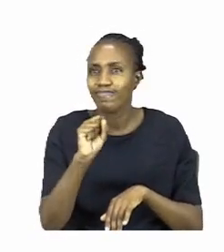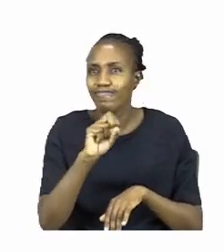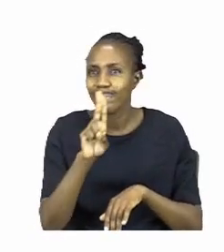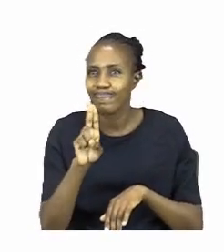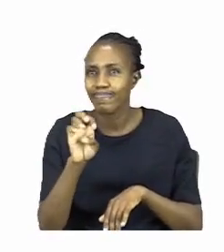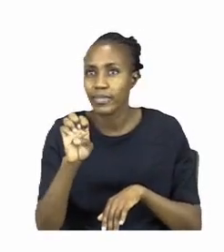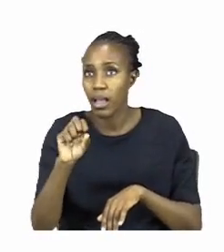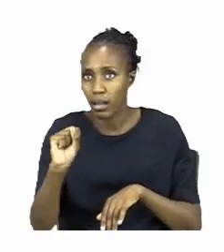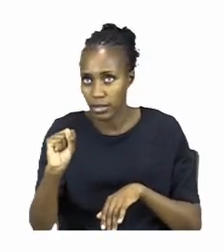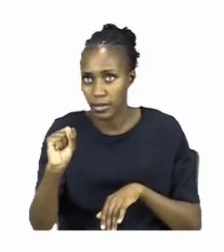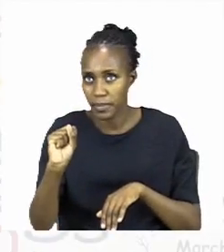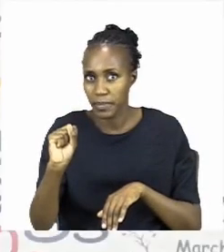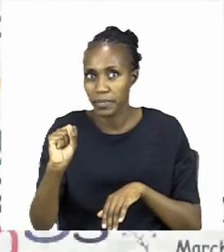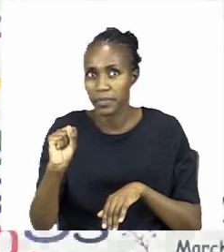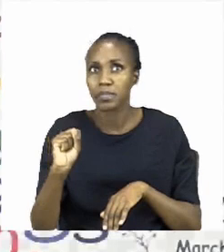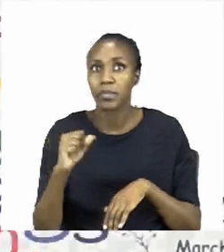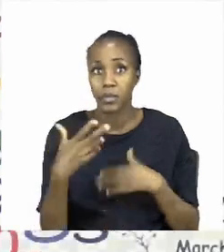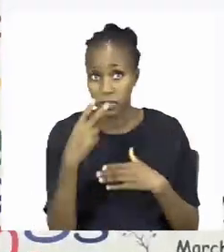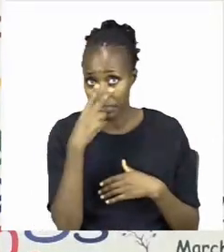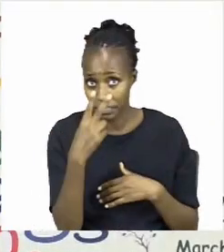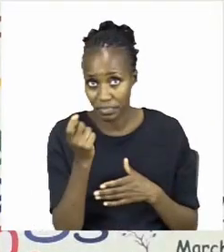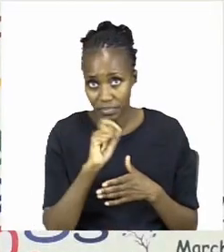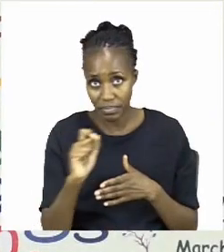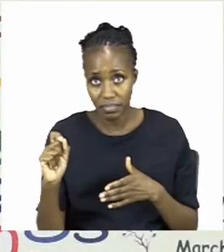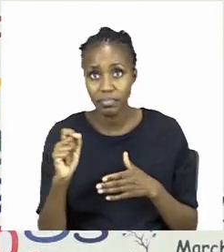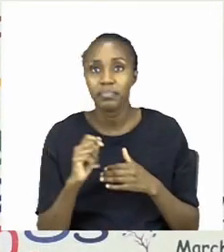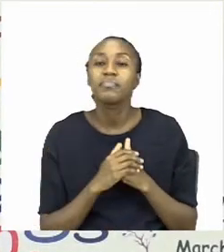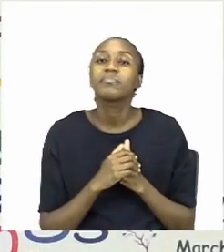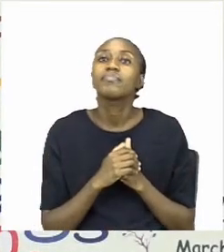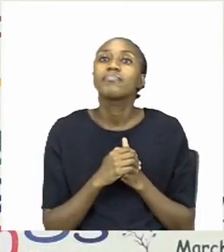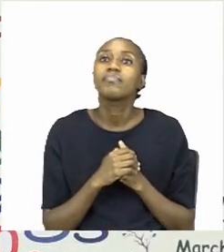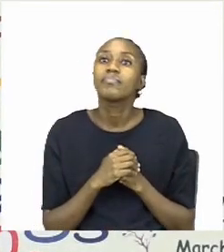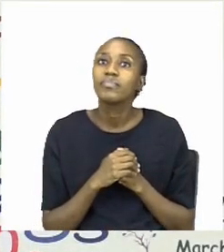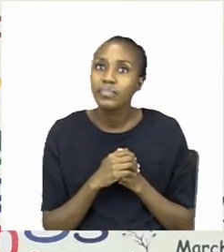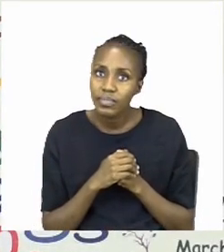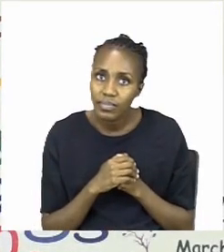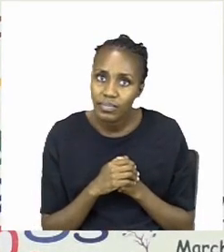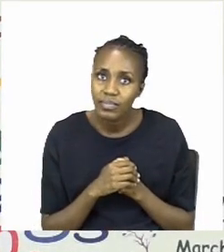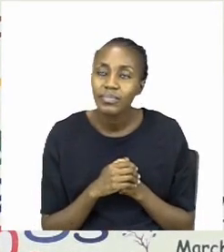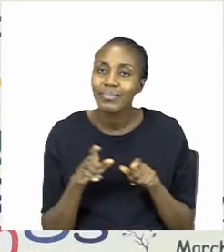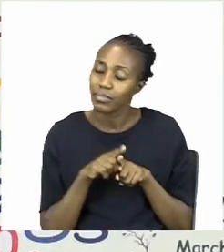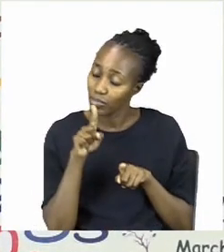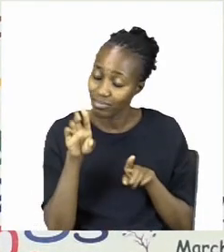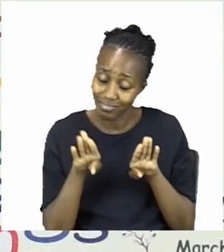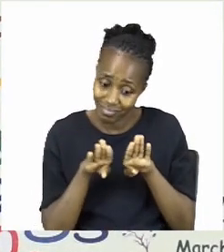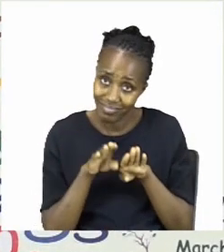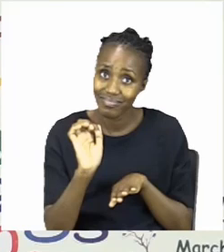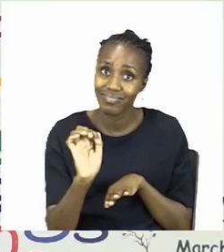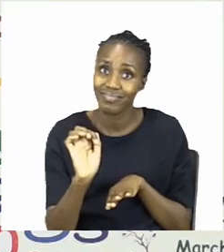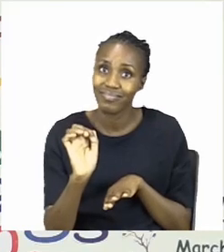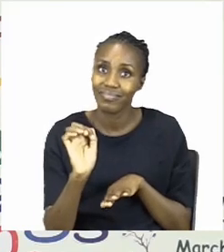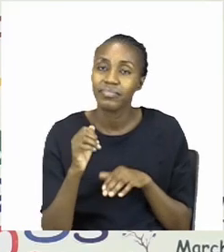board, I wrote a sentence, and now you also have to try and make your own sentence. But let's quickly